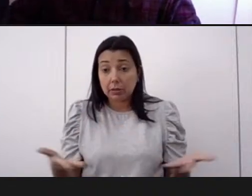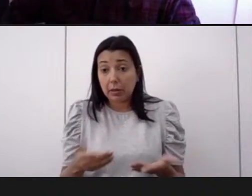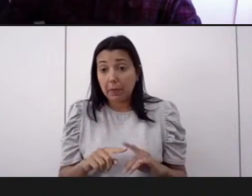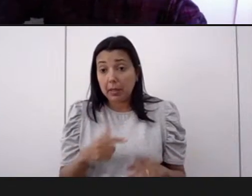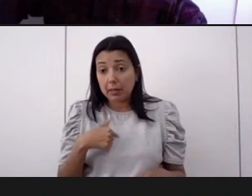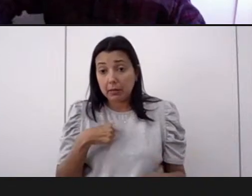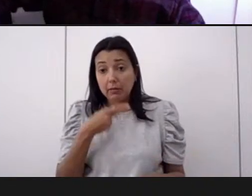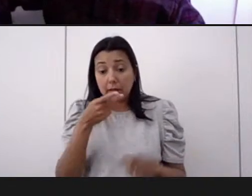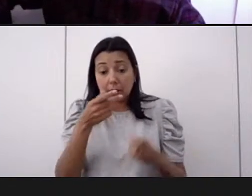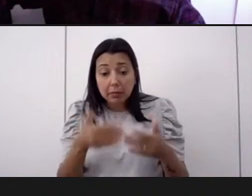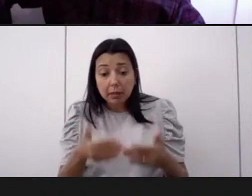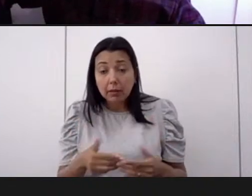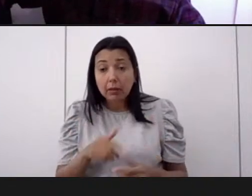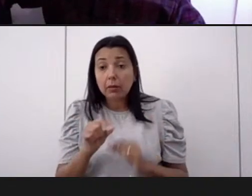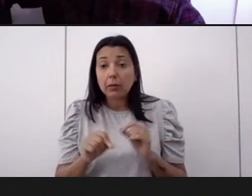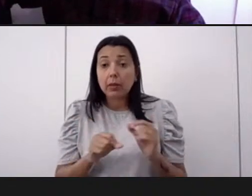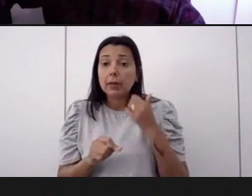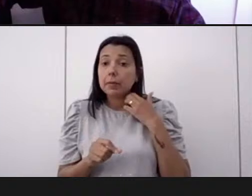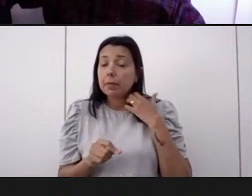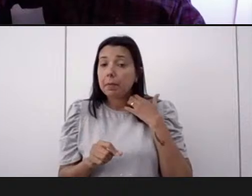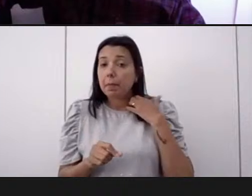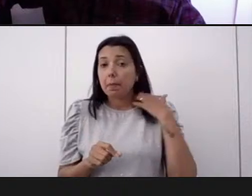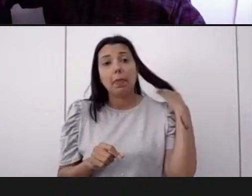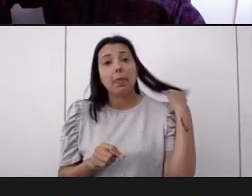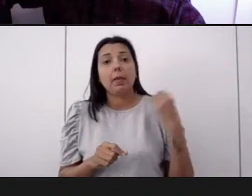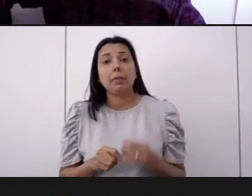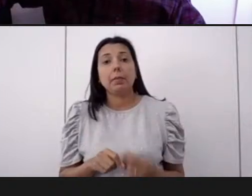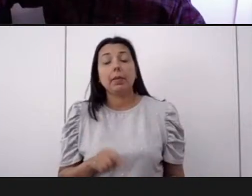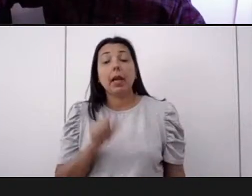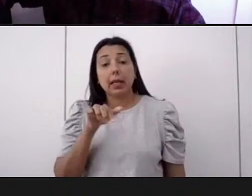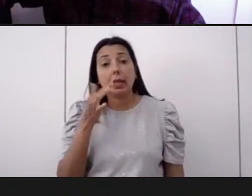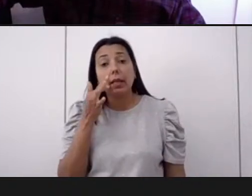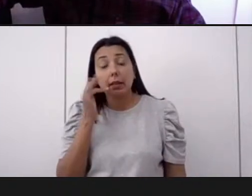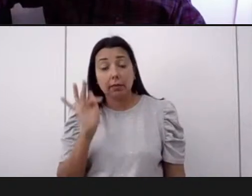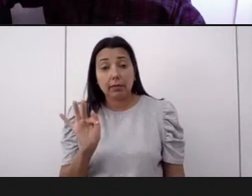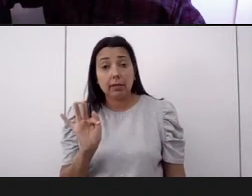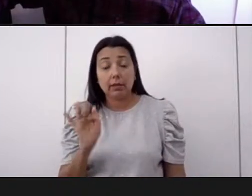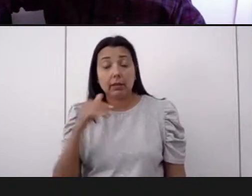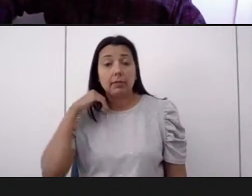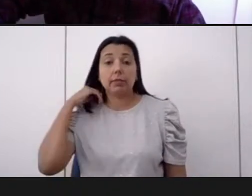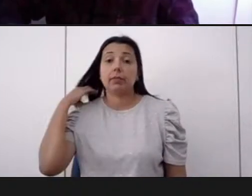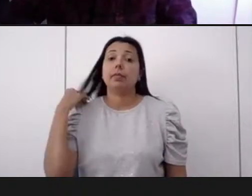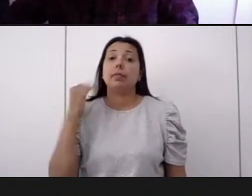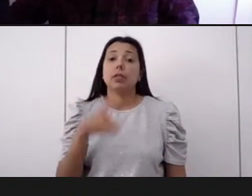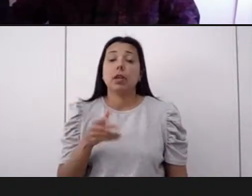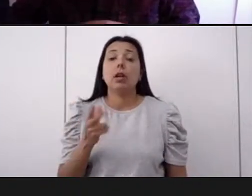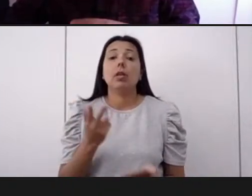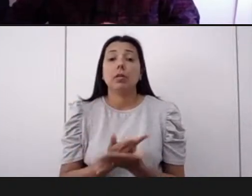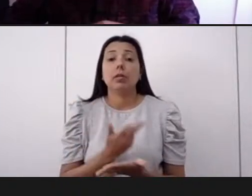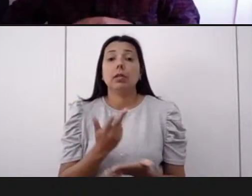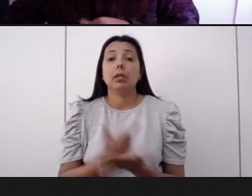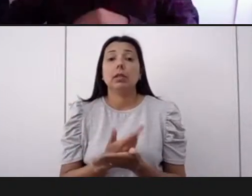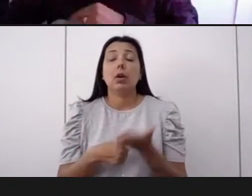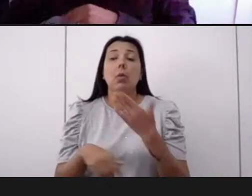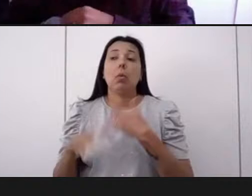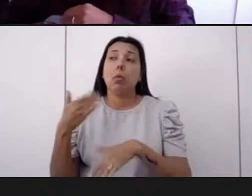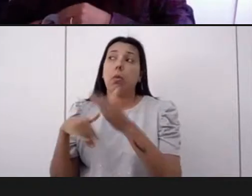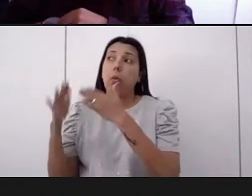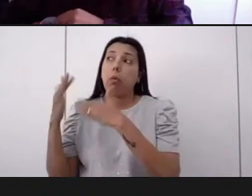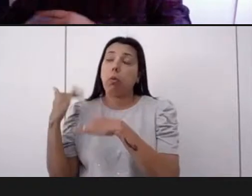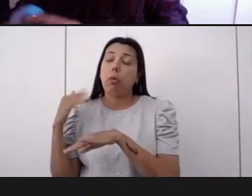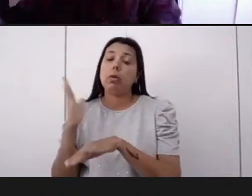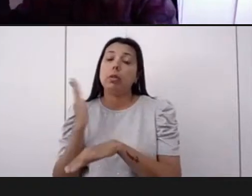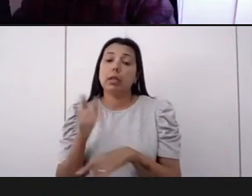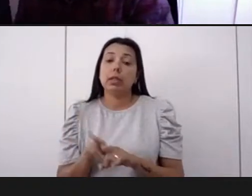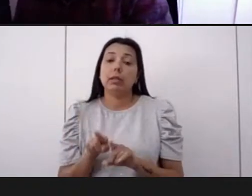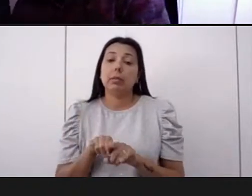and in France, it has been the case for decades to have